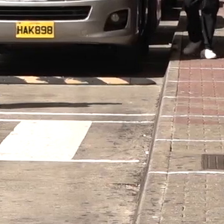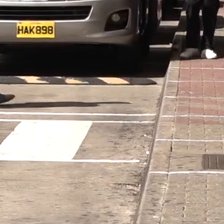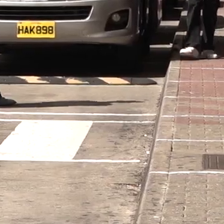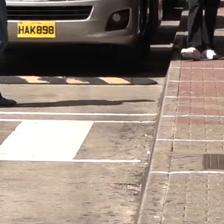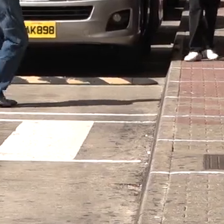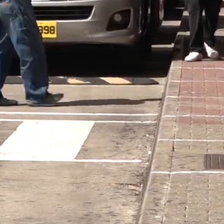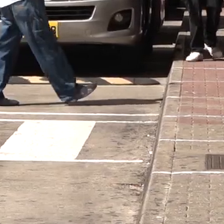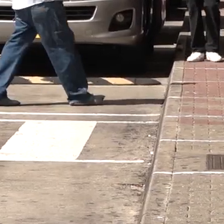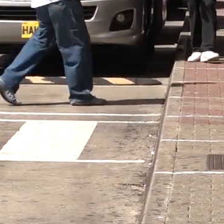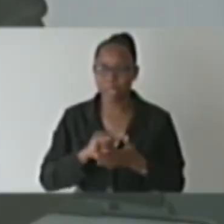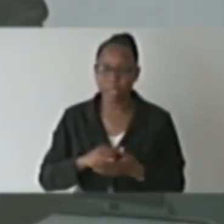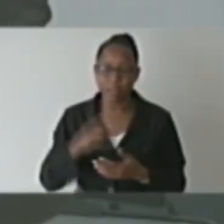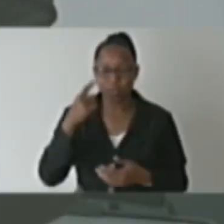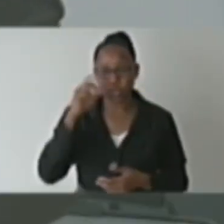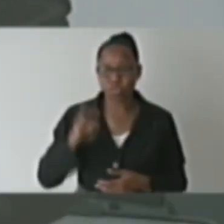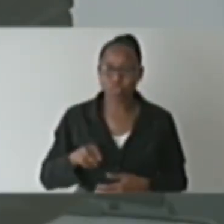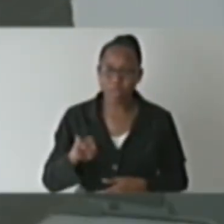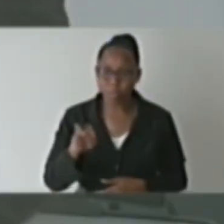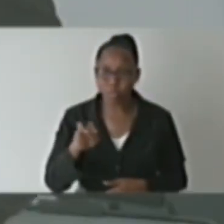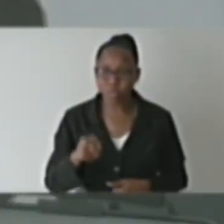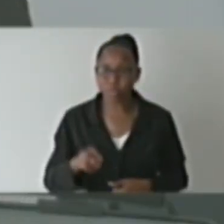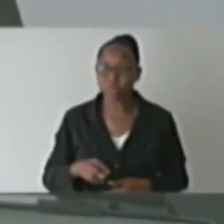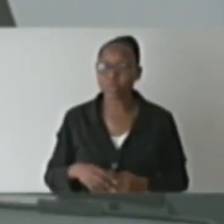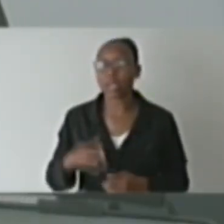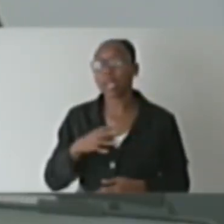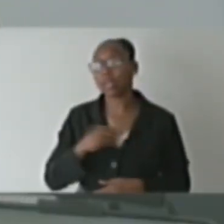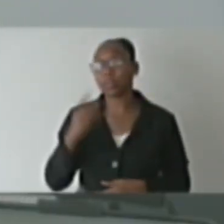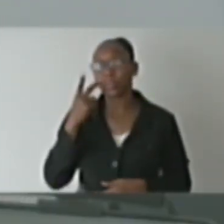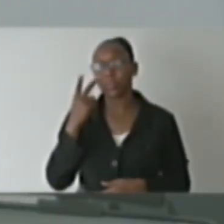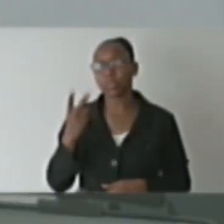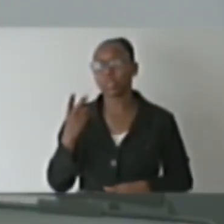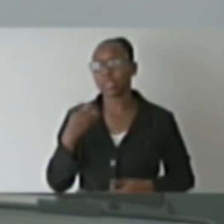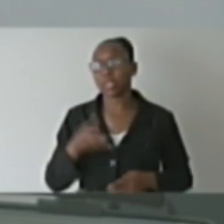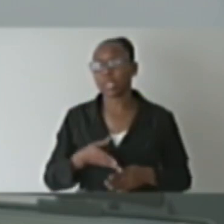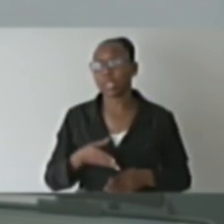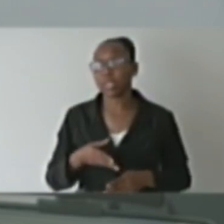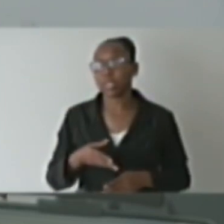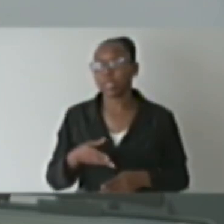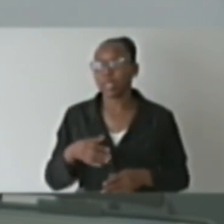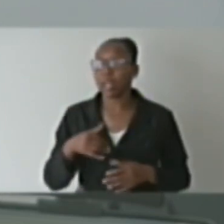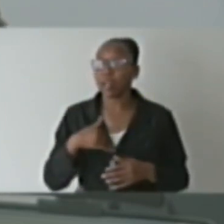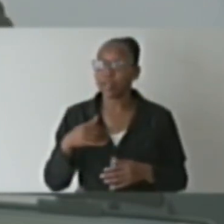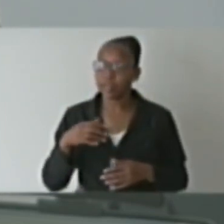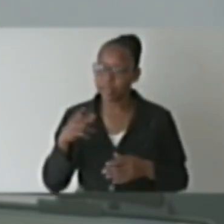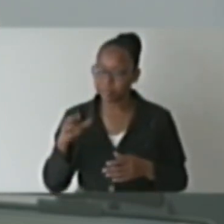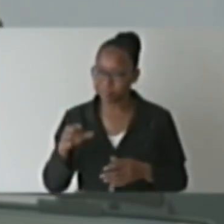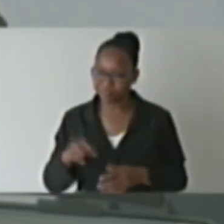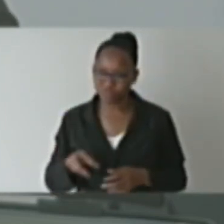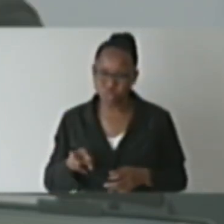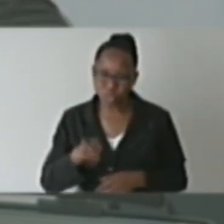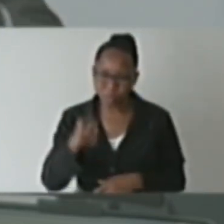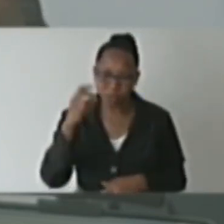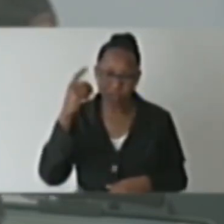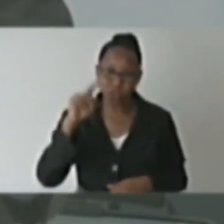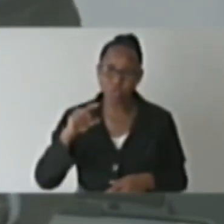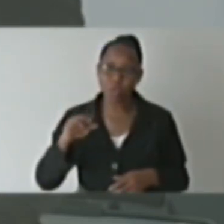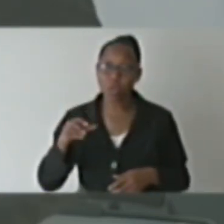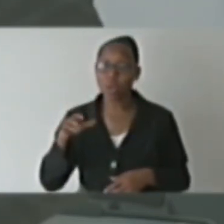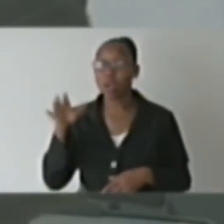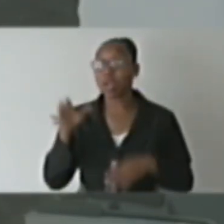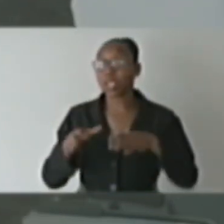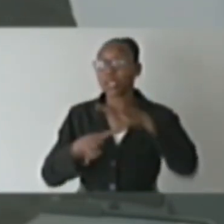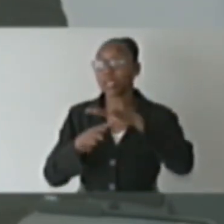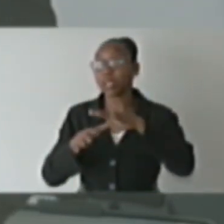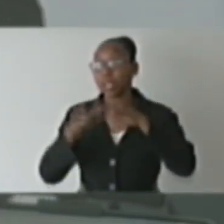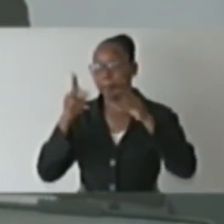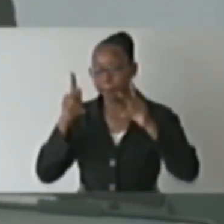surrounding the sector in terms of transport. And we look at the possibility of having a dedicated transport for senior persons, persons with disabilities,